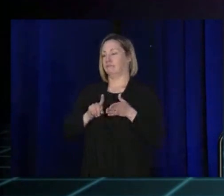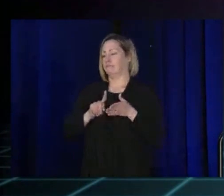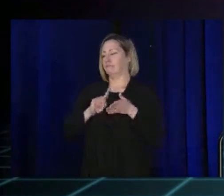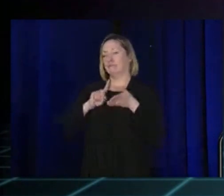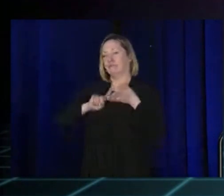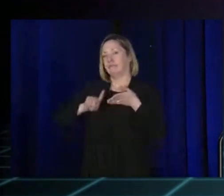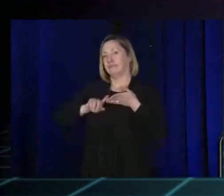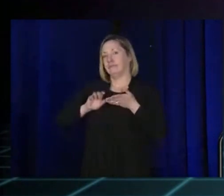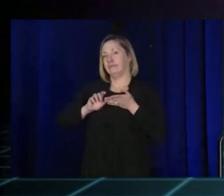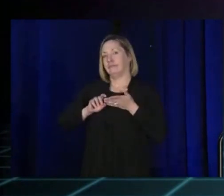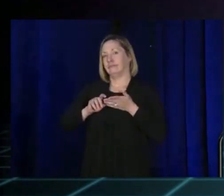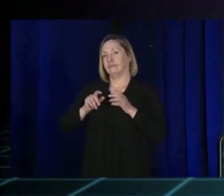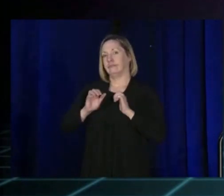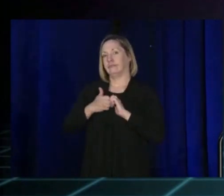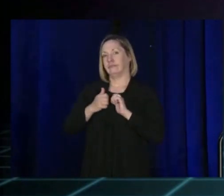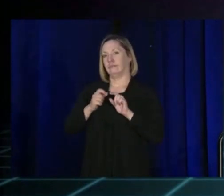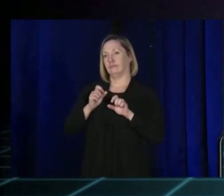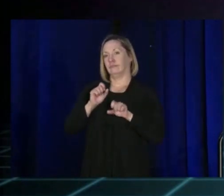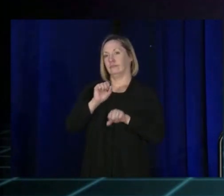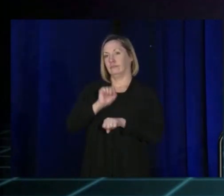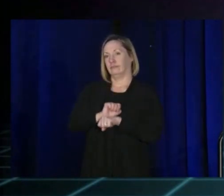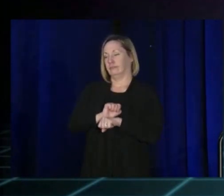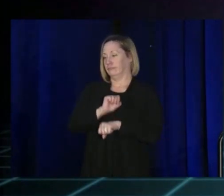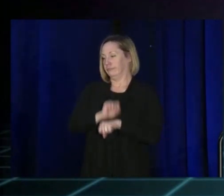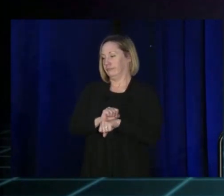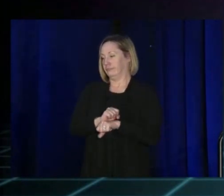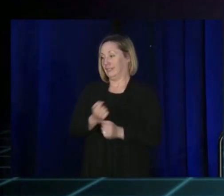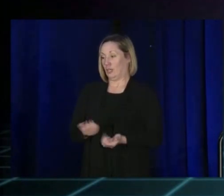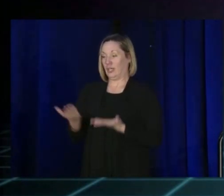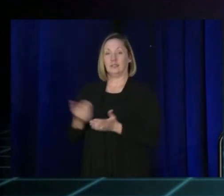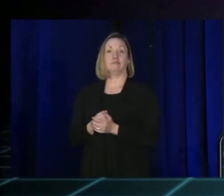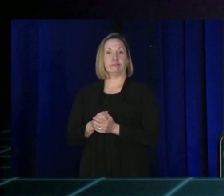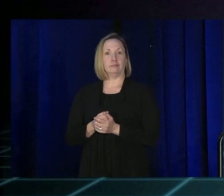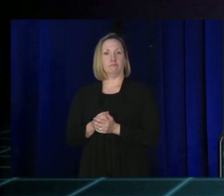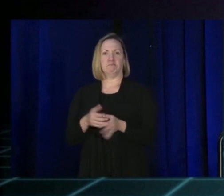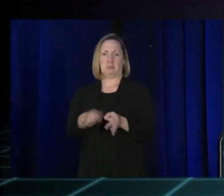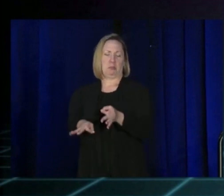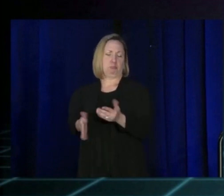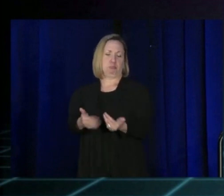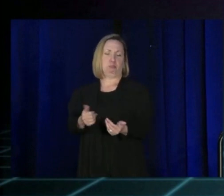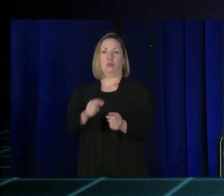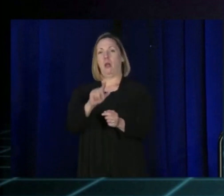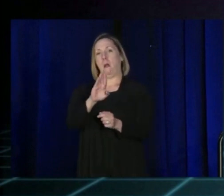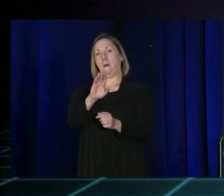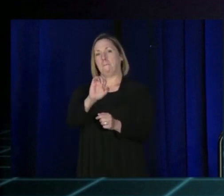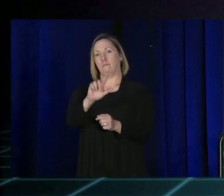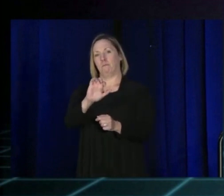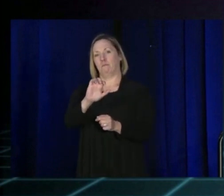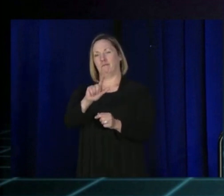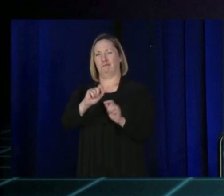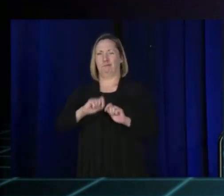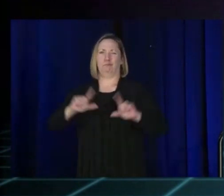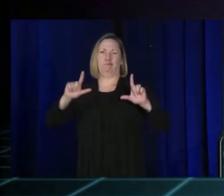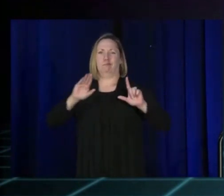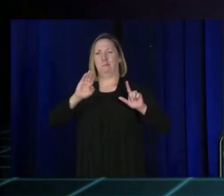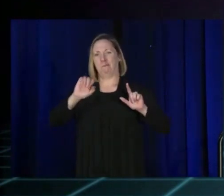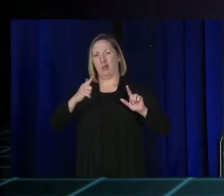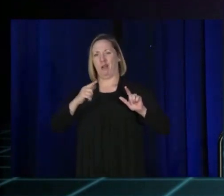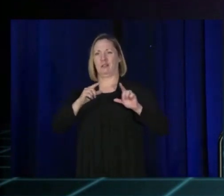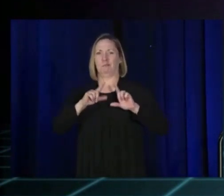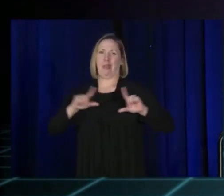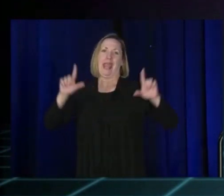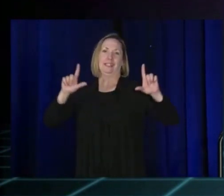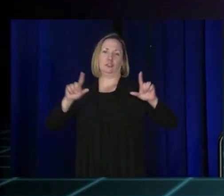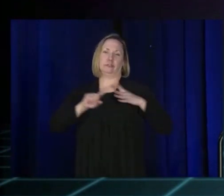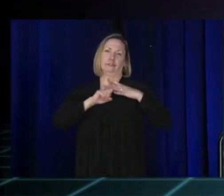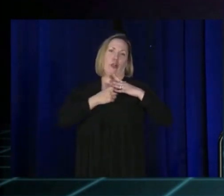it works. So here it is right here. It's a simple blog page. Basically, it's one of the starter templates from Next,